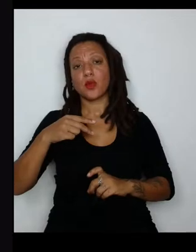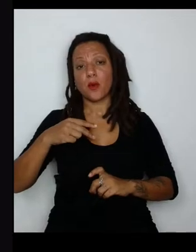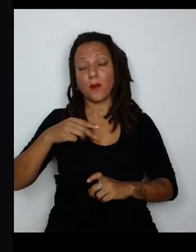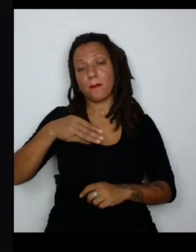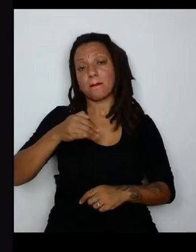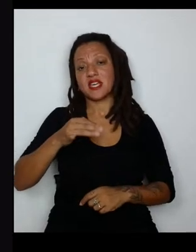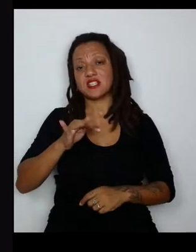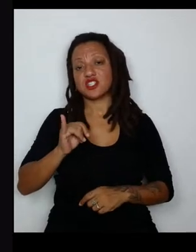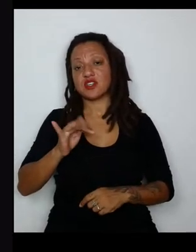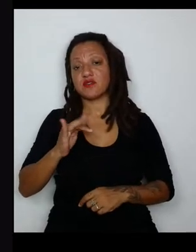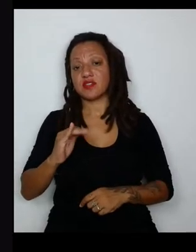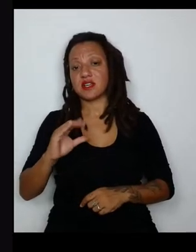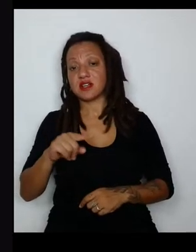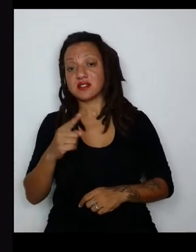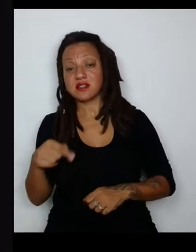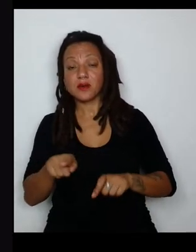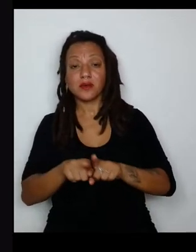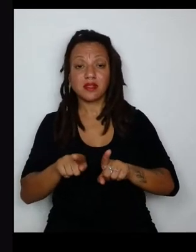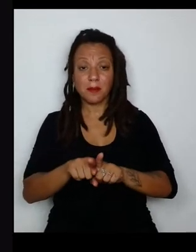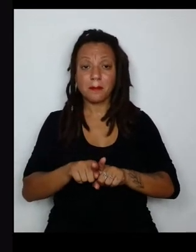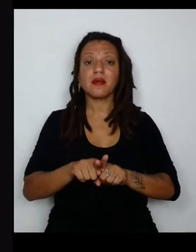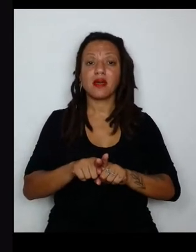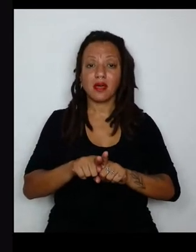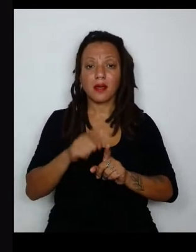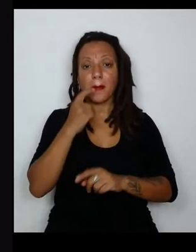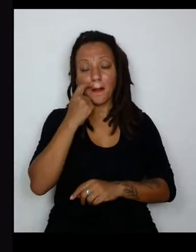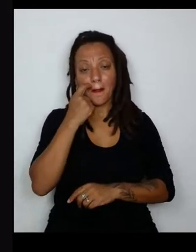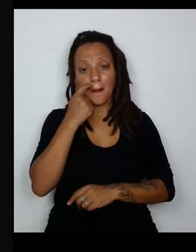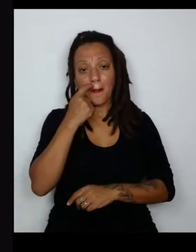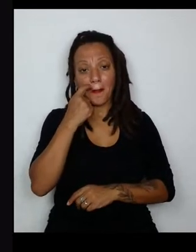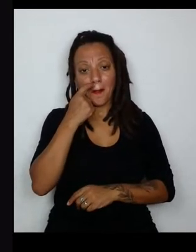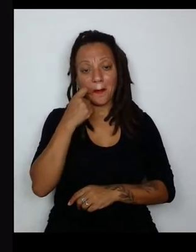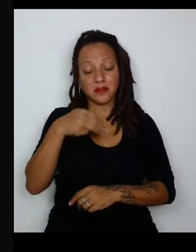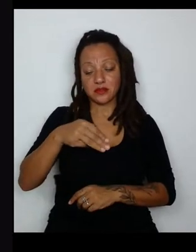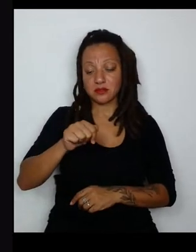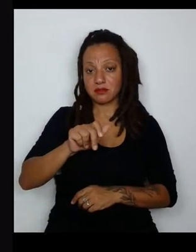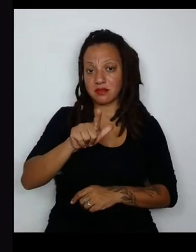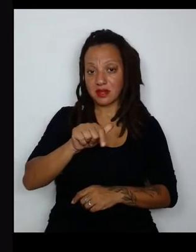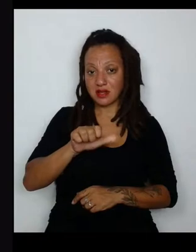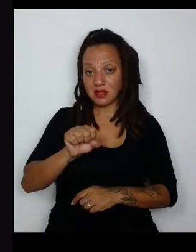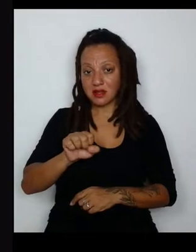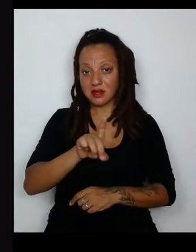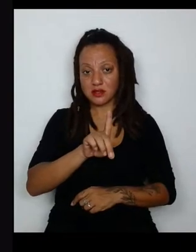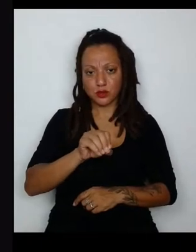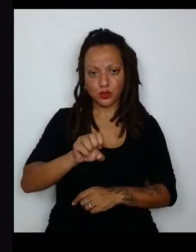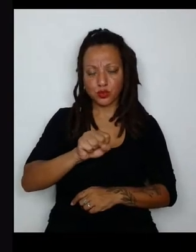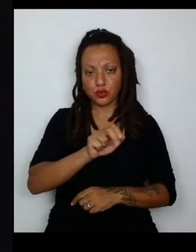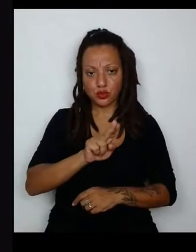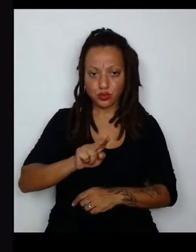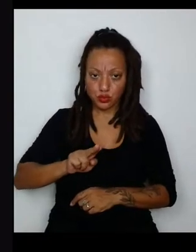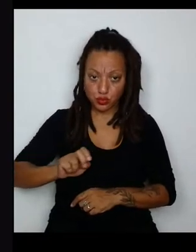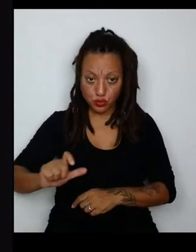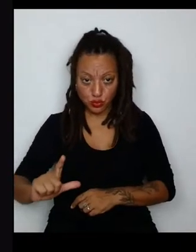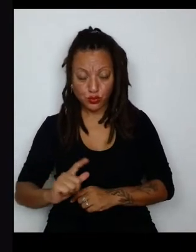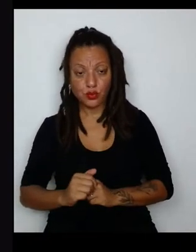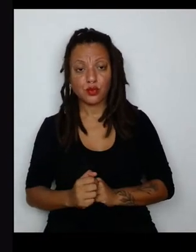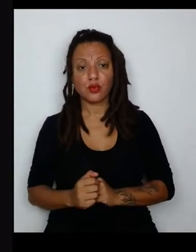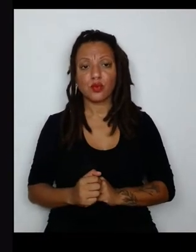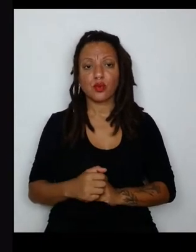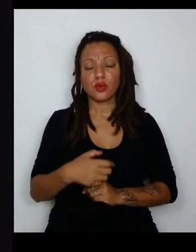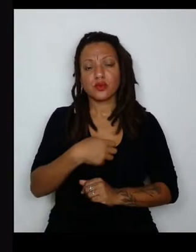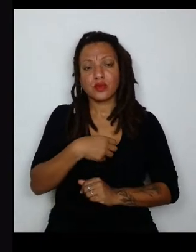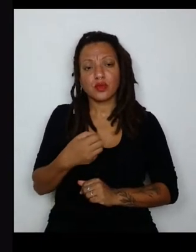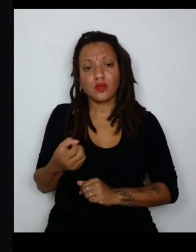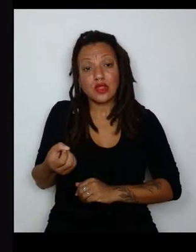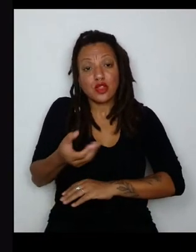south seas rather than his formal especially his coloristic innovations